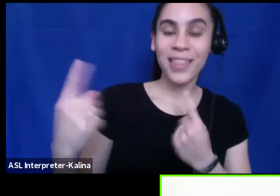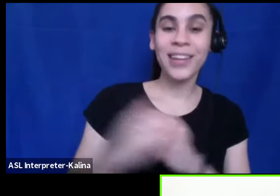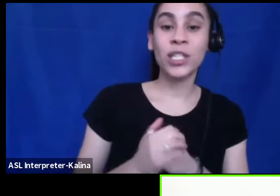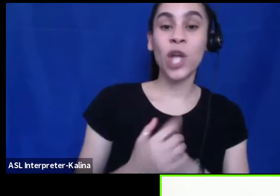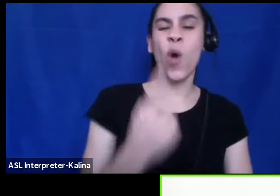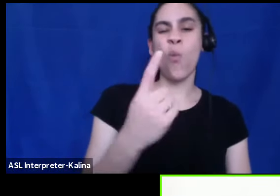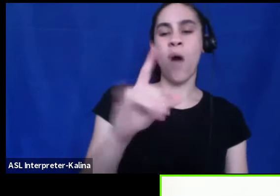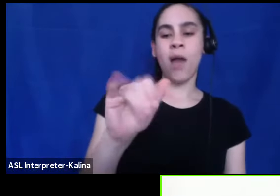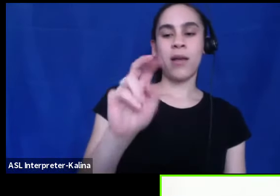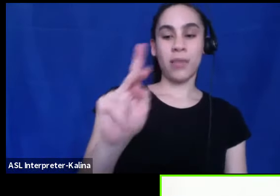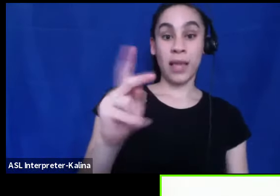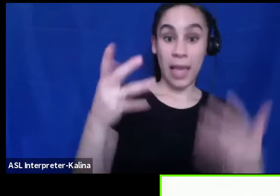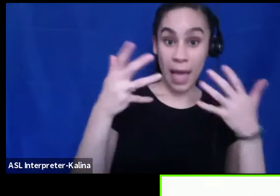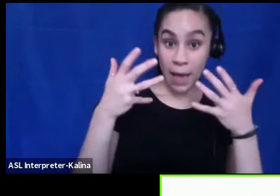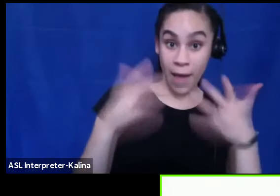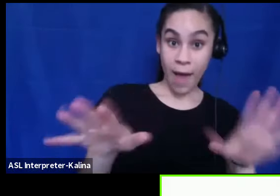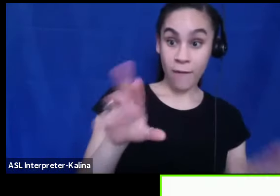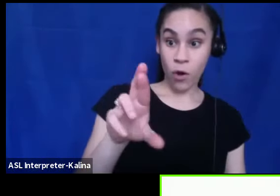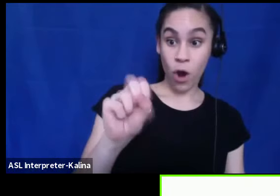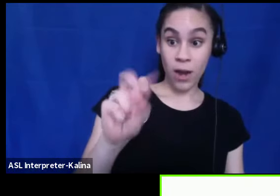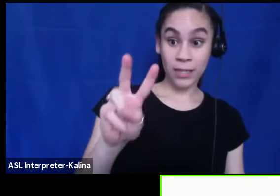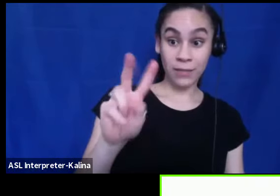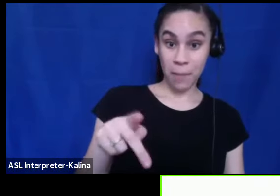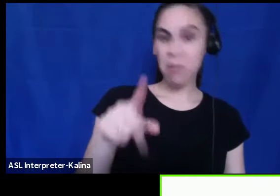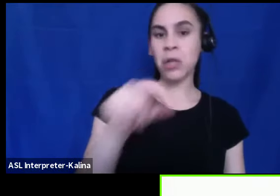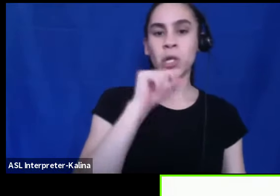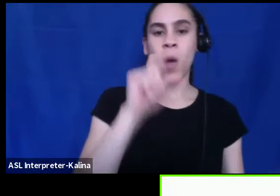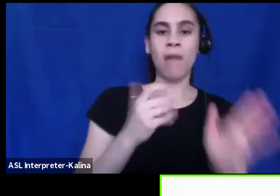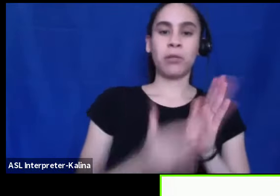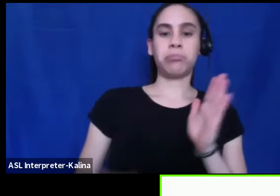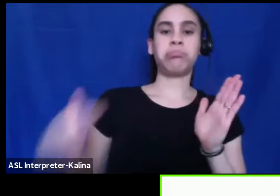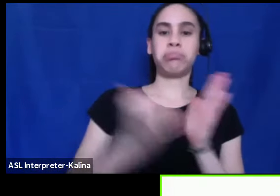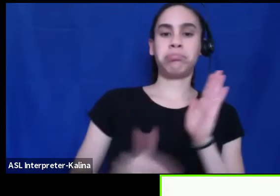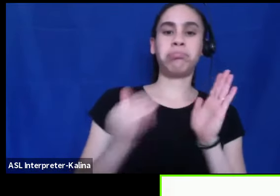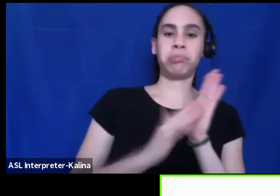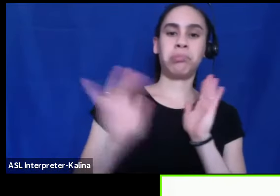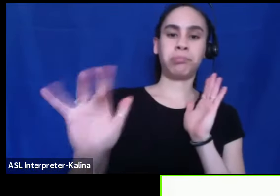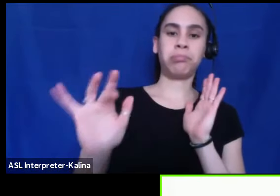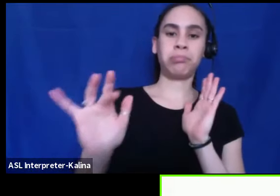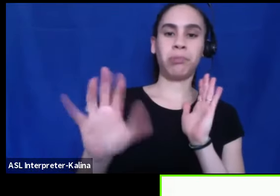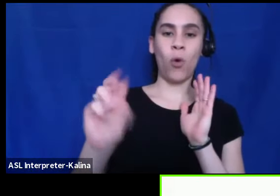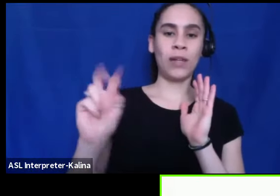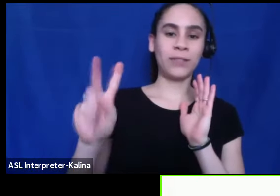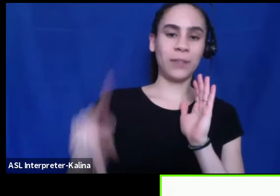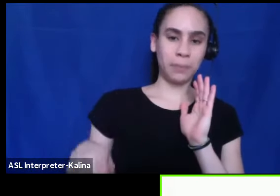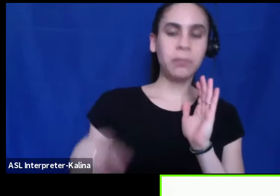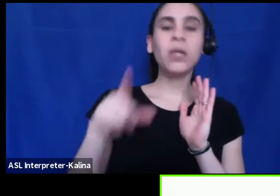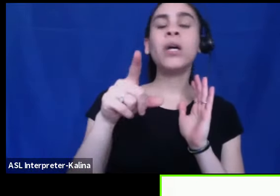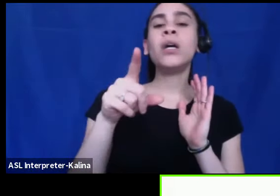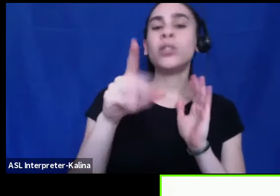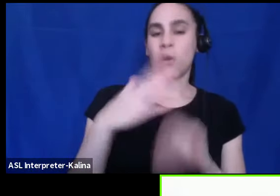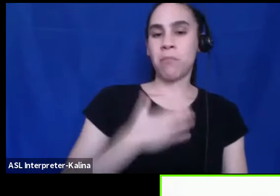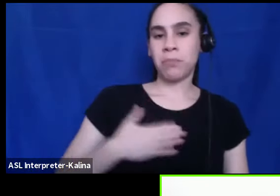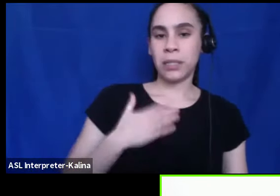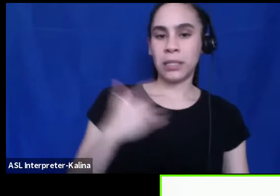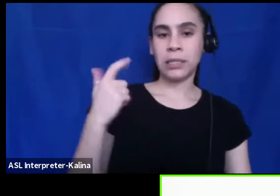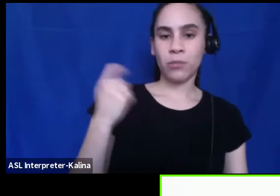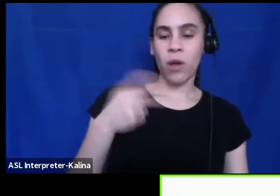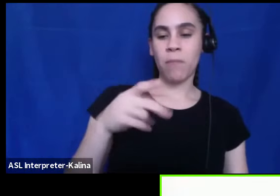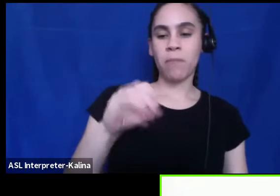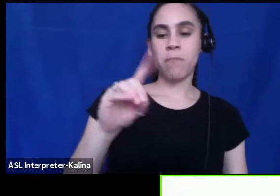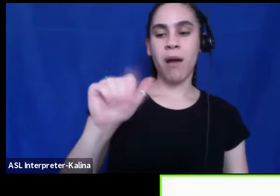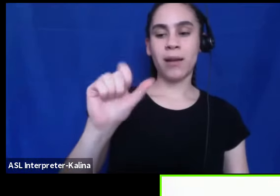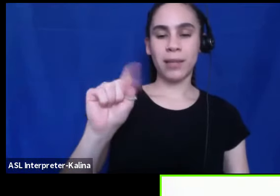you've RSVP'd, you don't need to do it again, which is awesome. Please subscribe to the podcast on our YouTube channel.